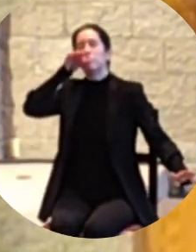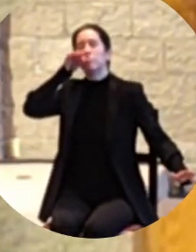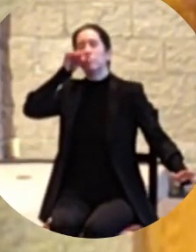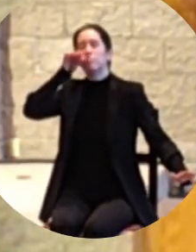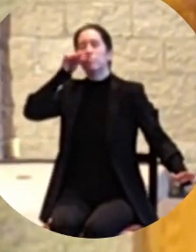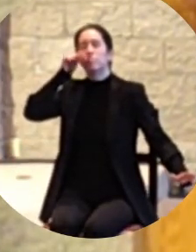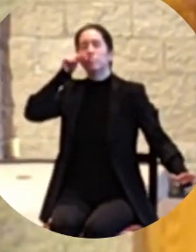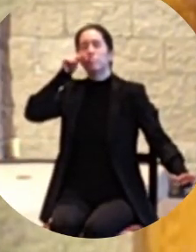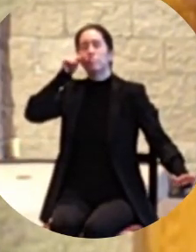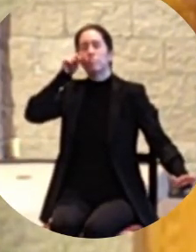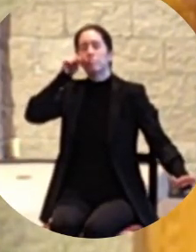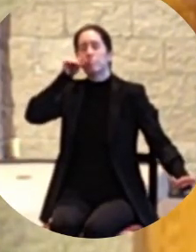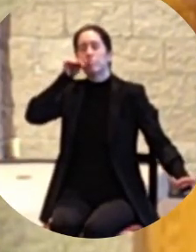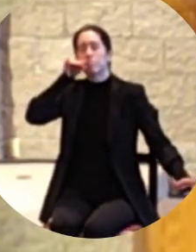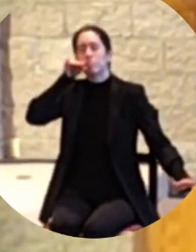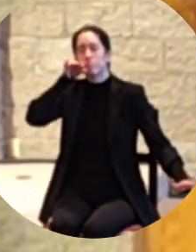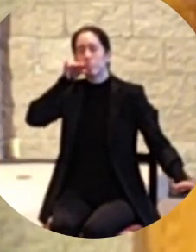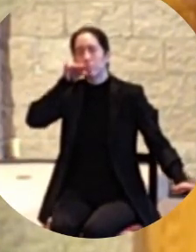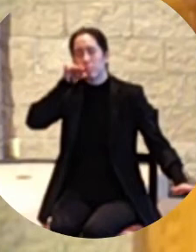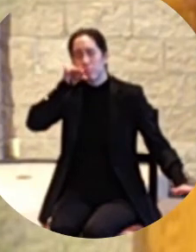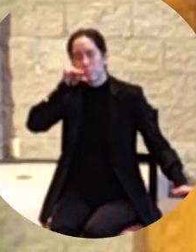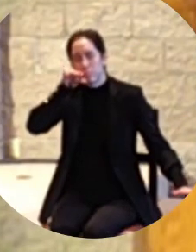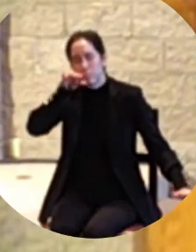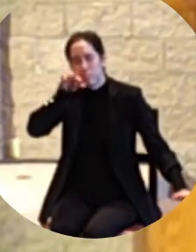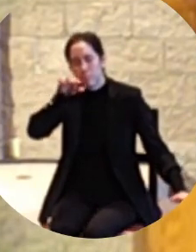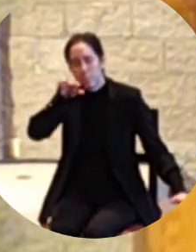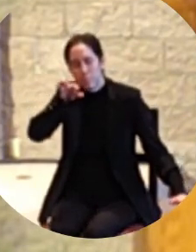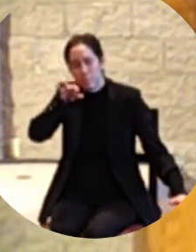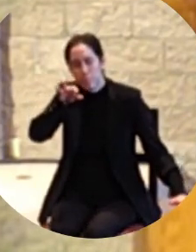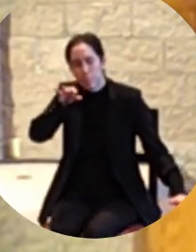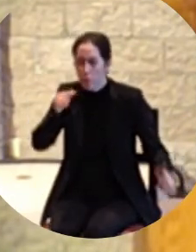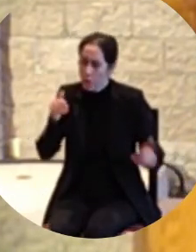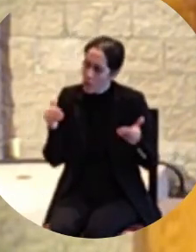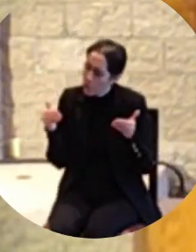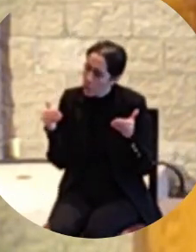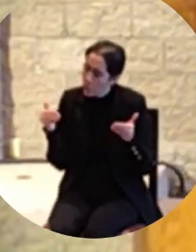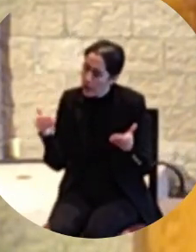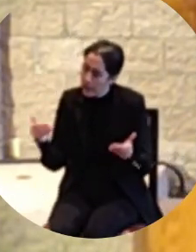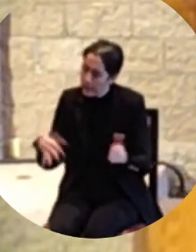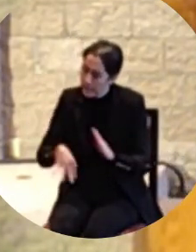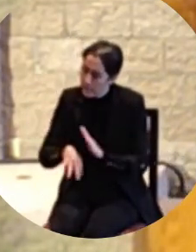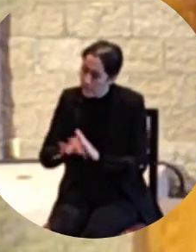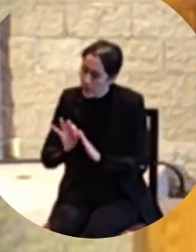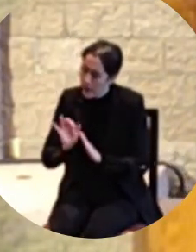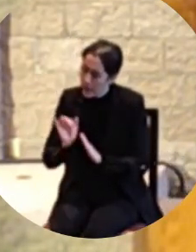let yourself find that space of peace.